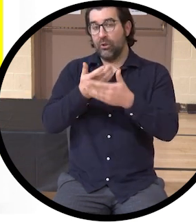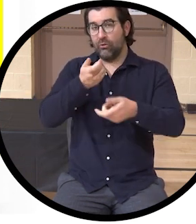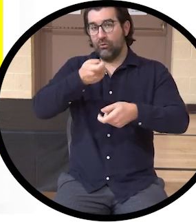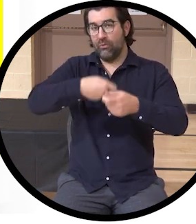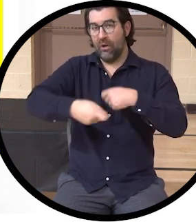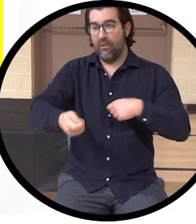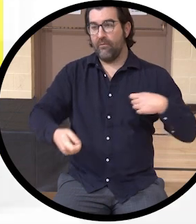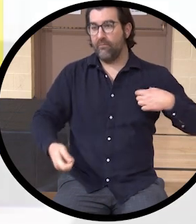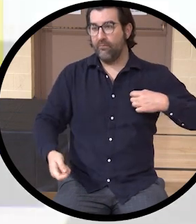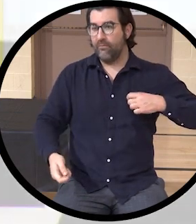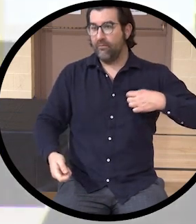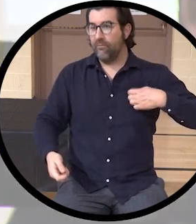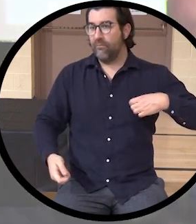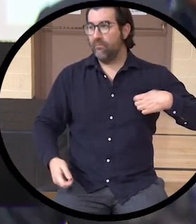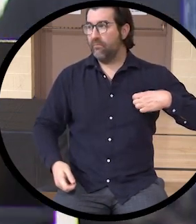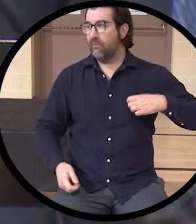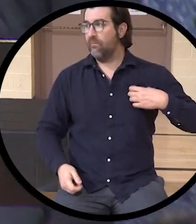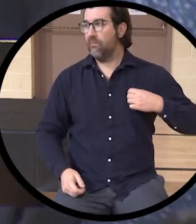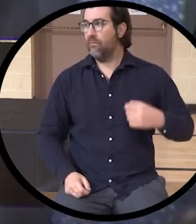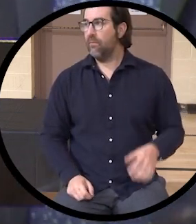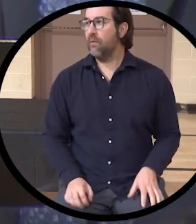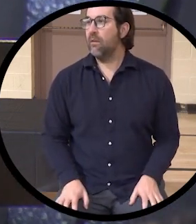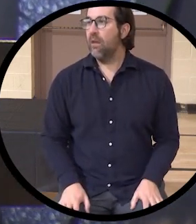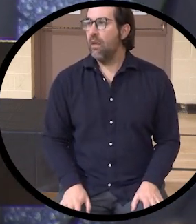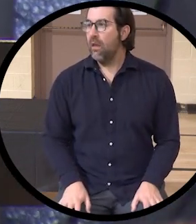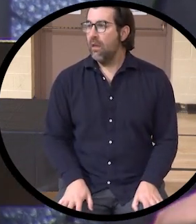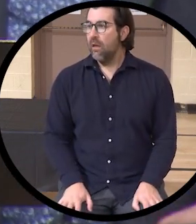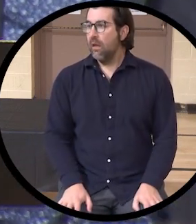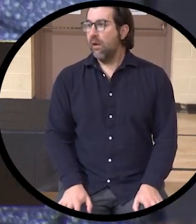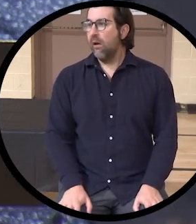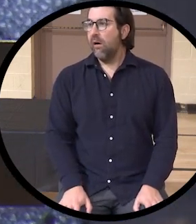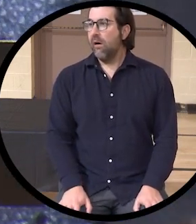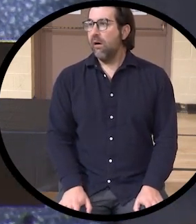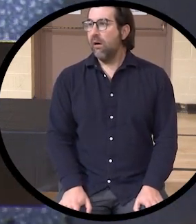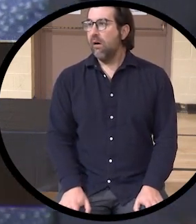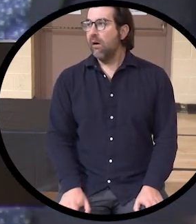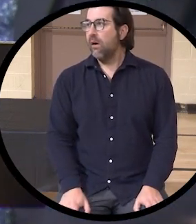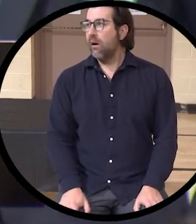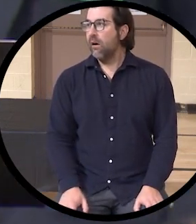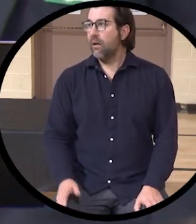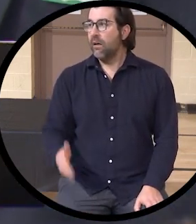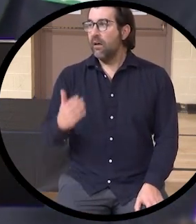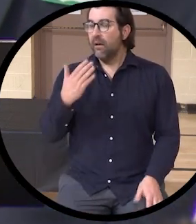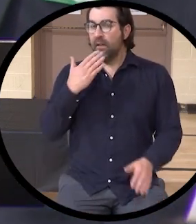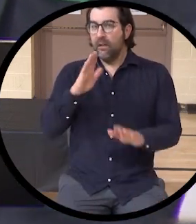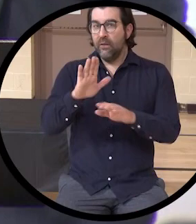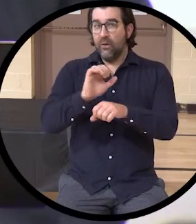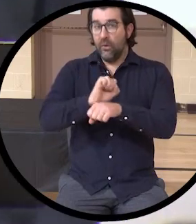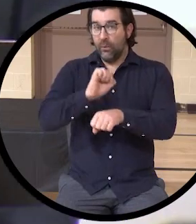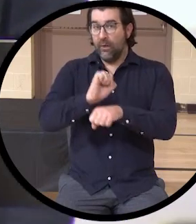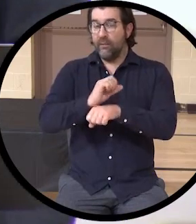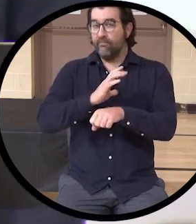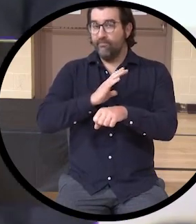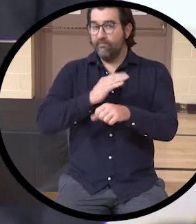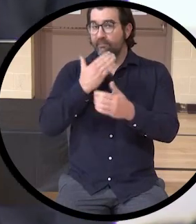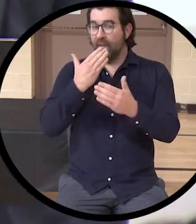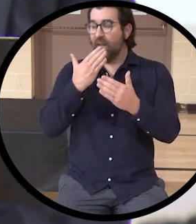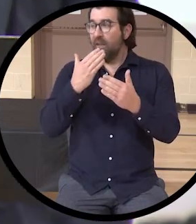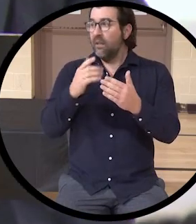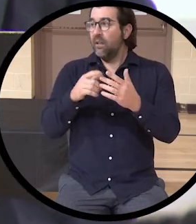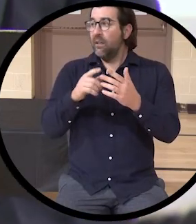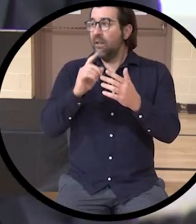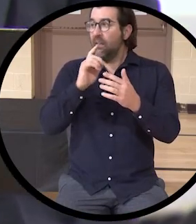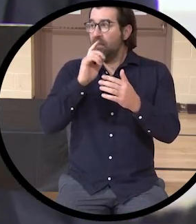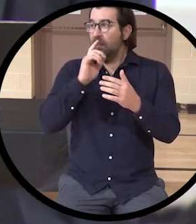that discussion. There's a question here. Thanks for all the work that you're doing on this, but is there any